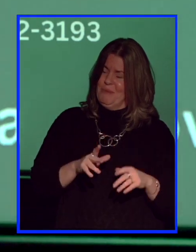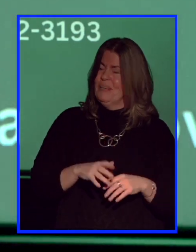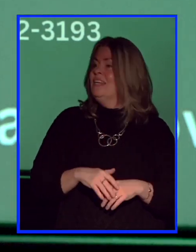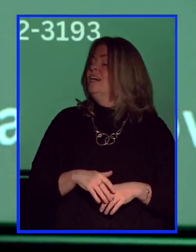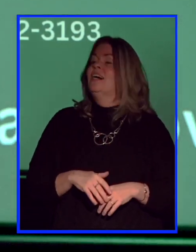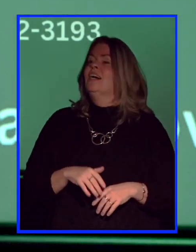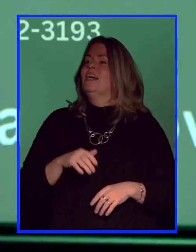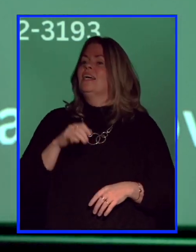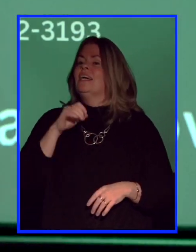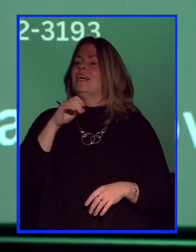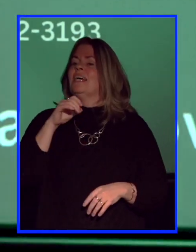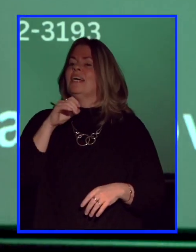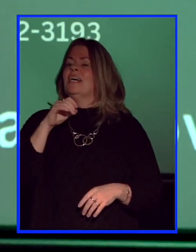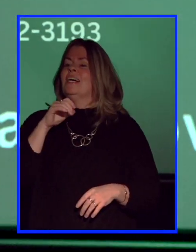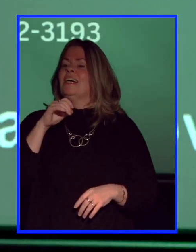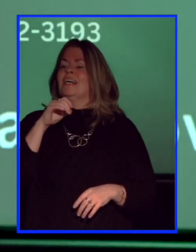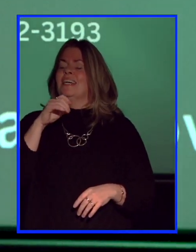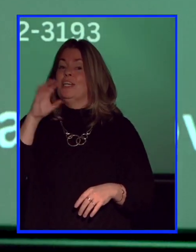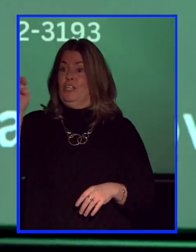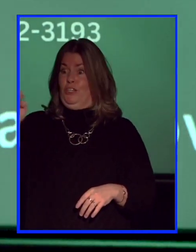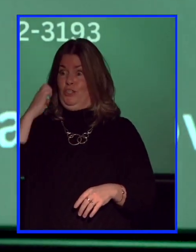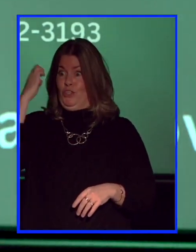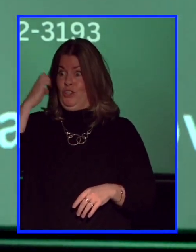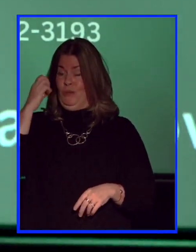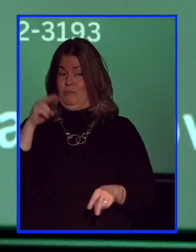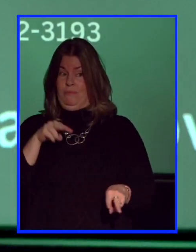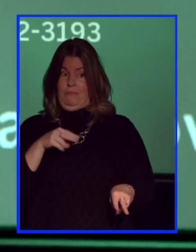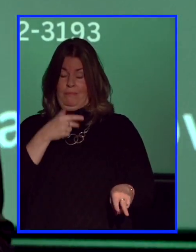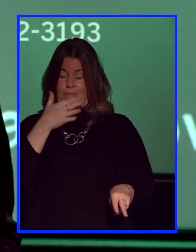be recognizable to people in Europe, okay?